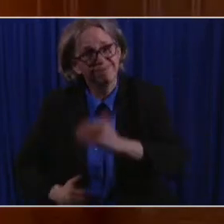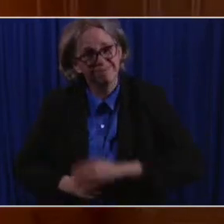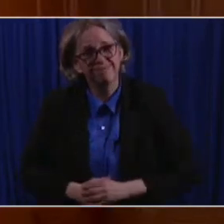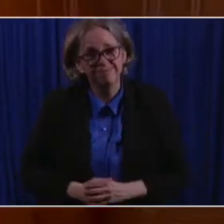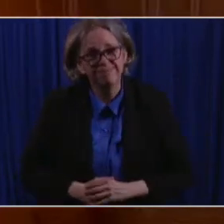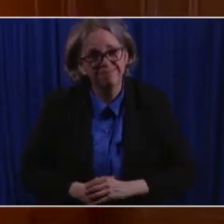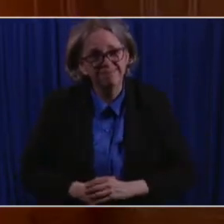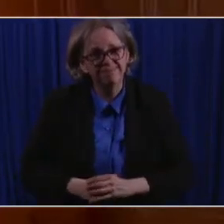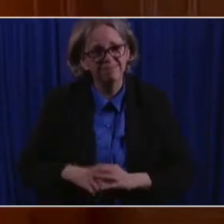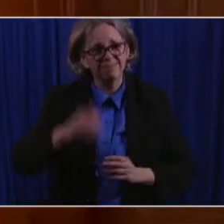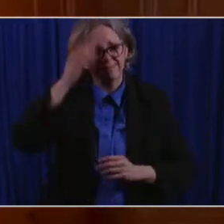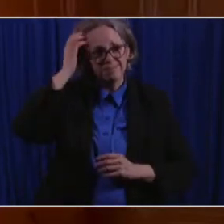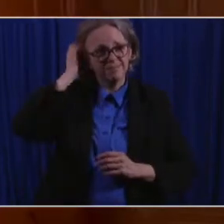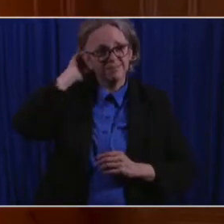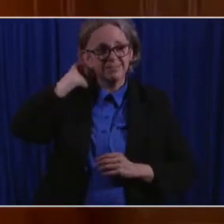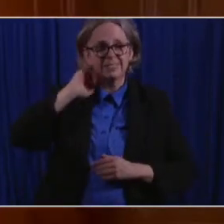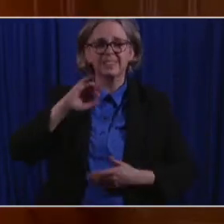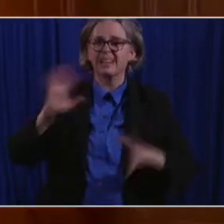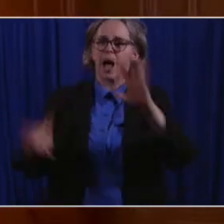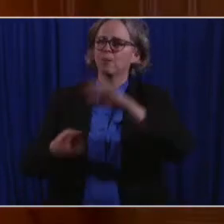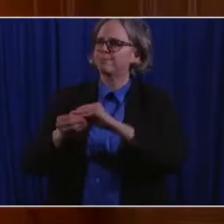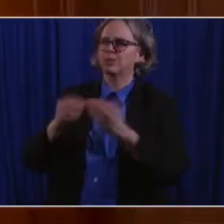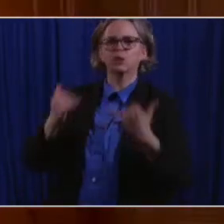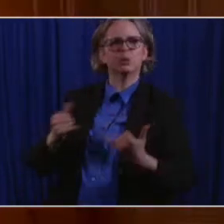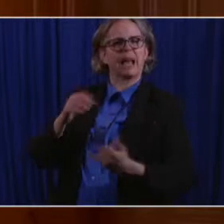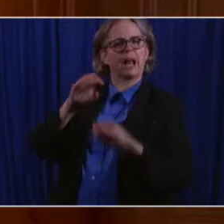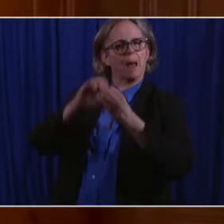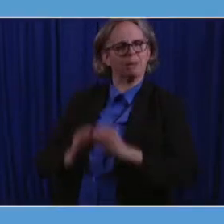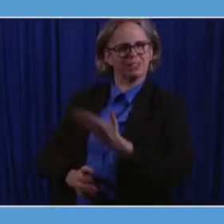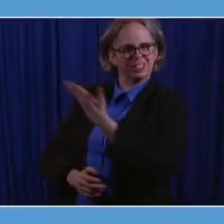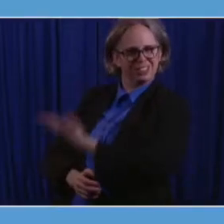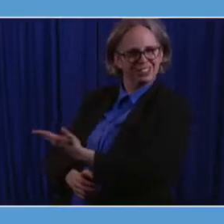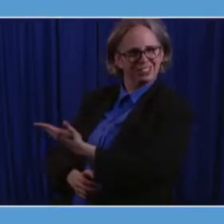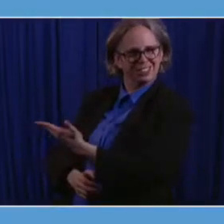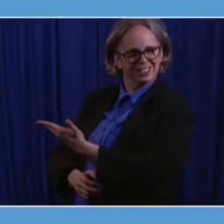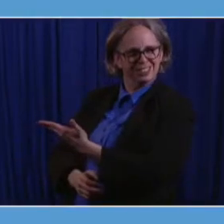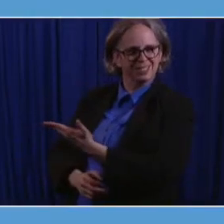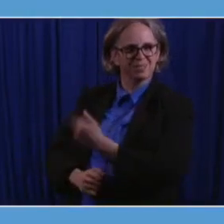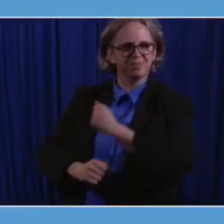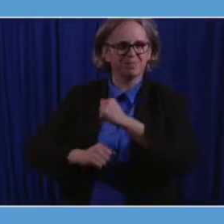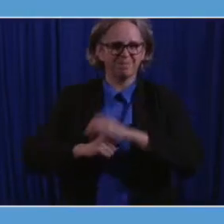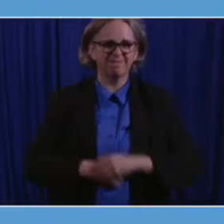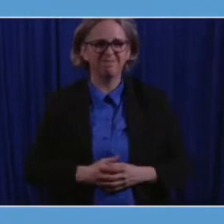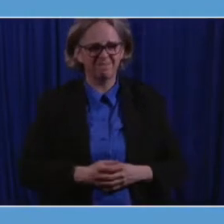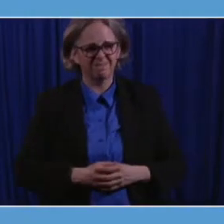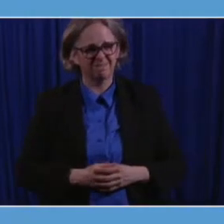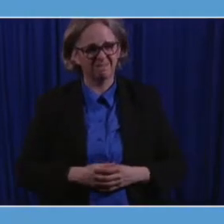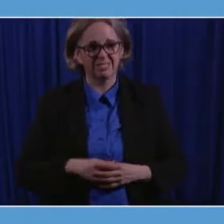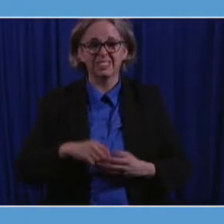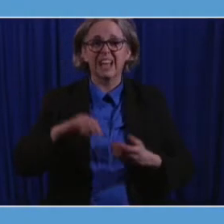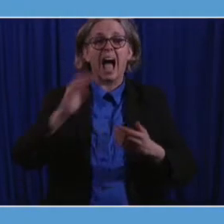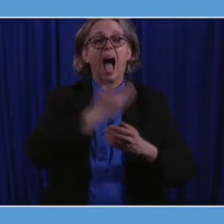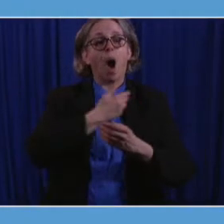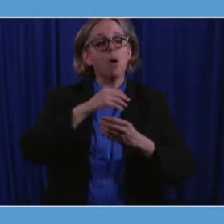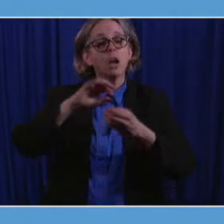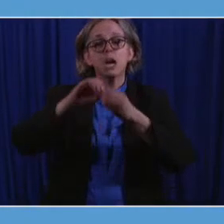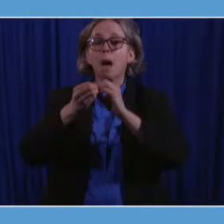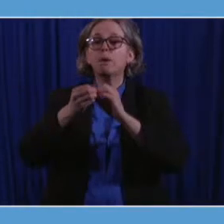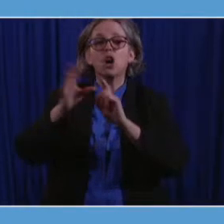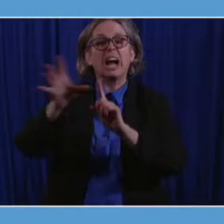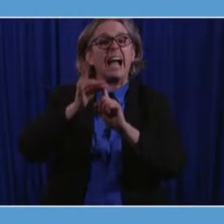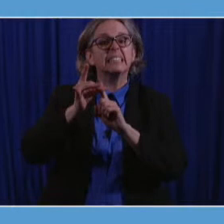Okay, we will start our standard slide. As you can see, we are really at a point now where our cases have plateaued. The